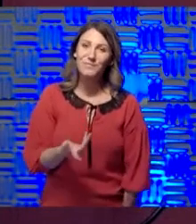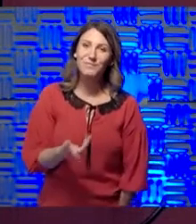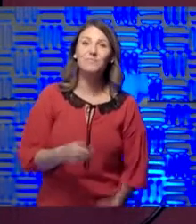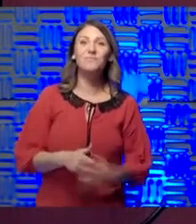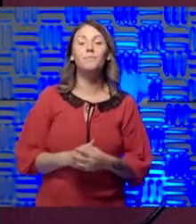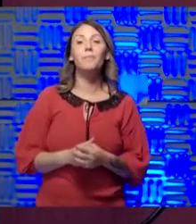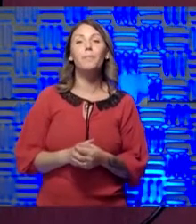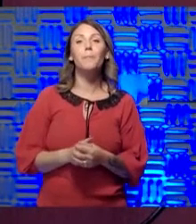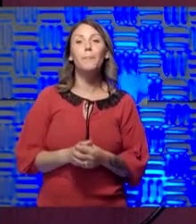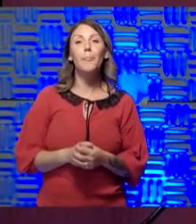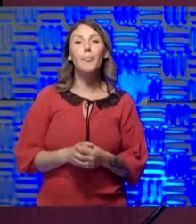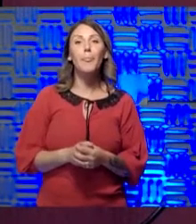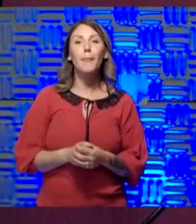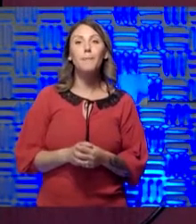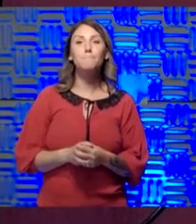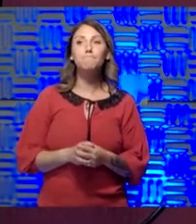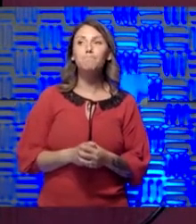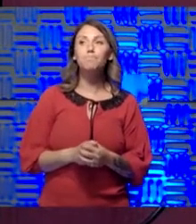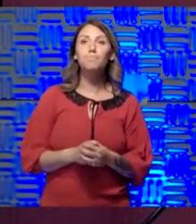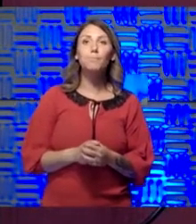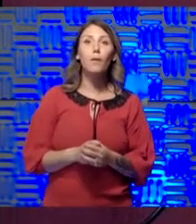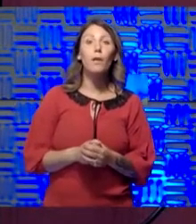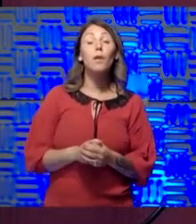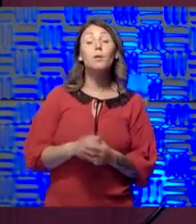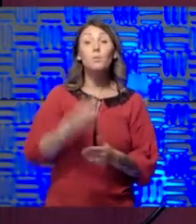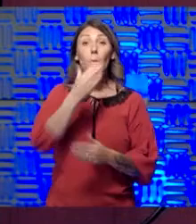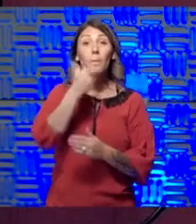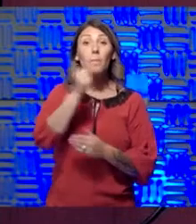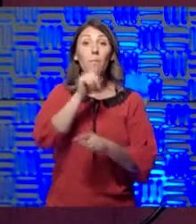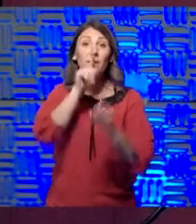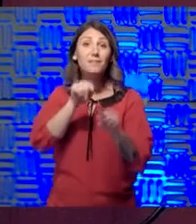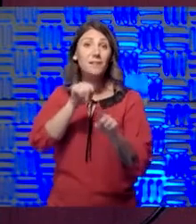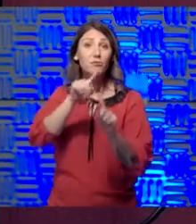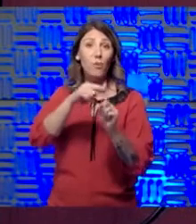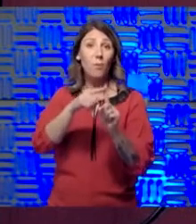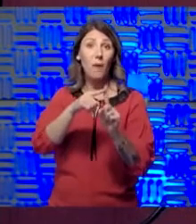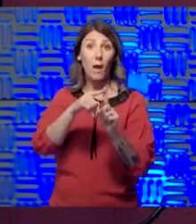so I think that the best answer I can give you about when is we don't